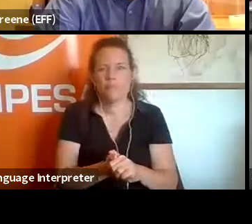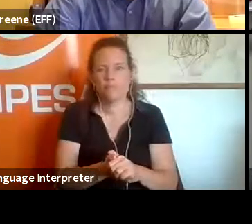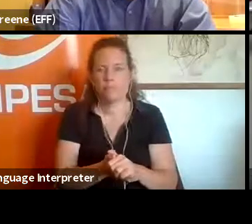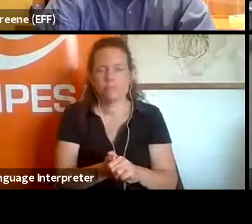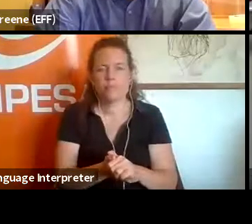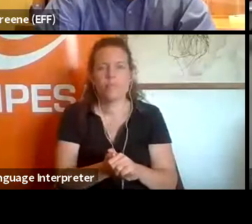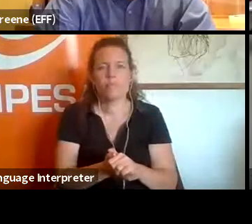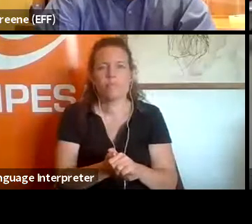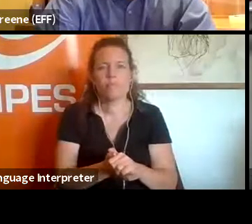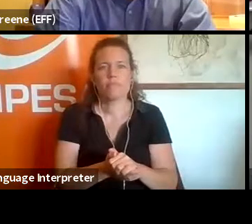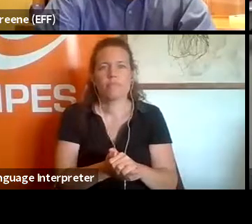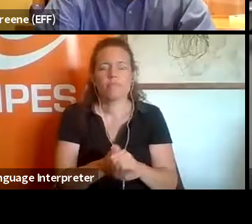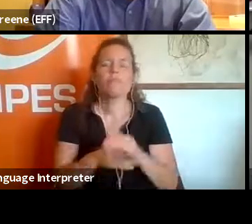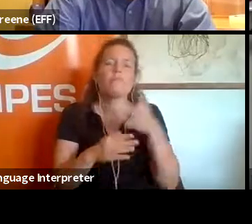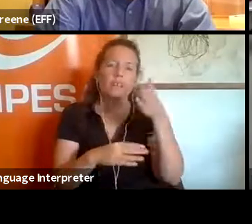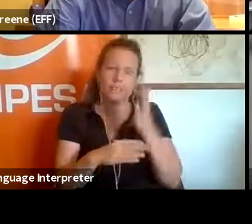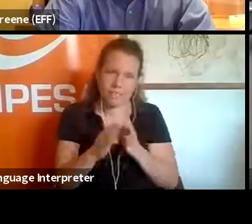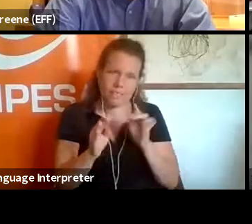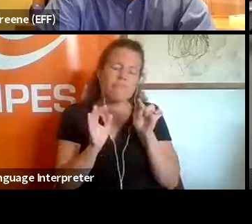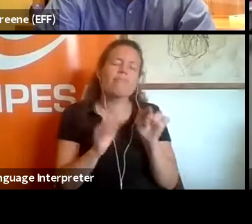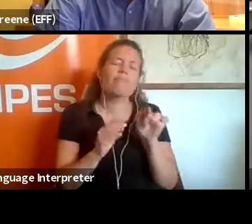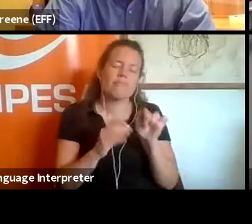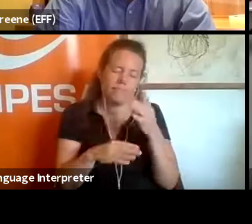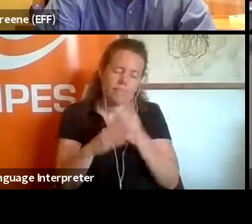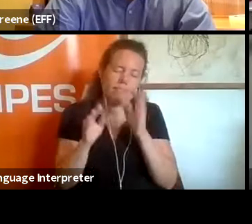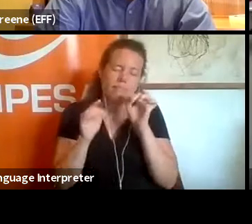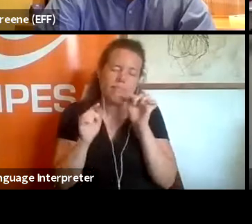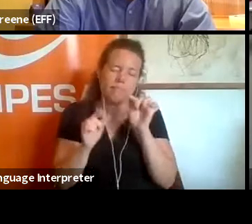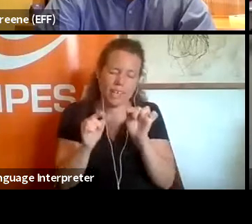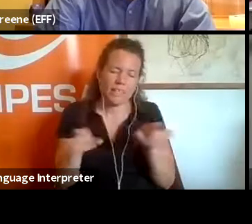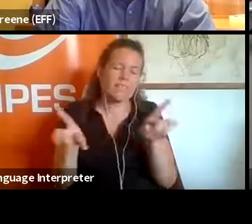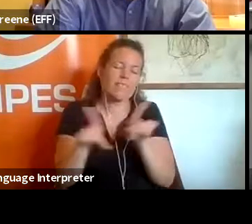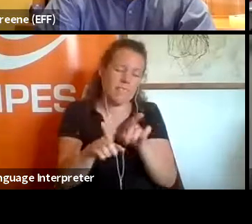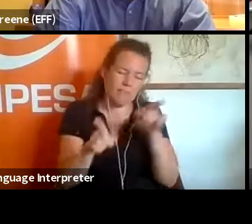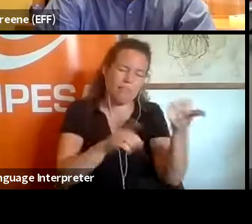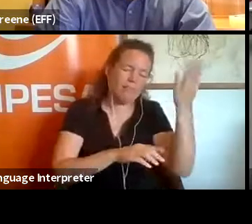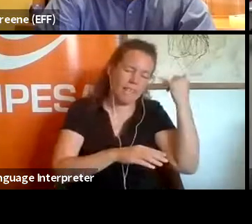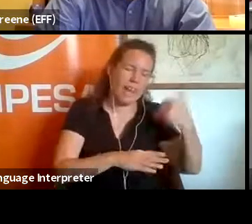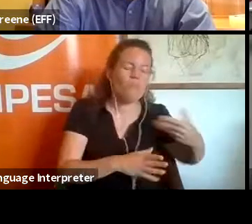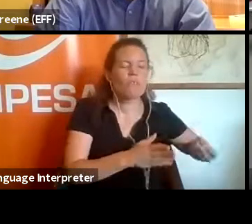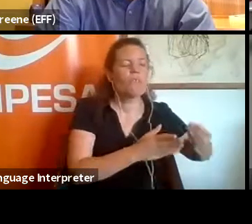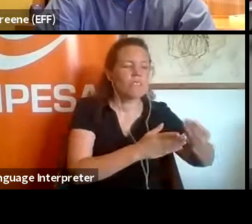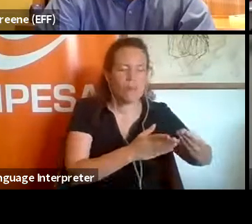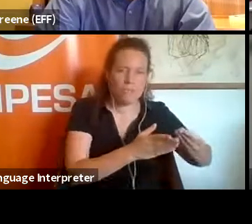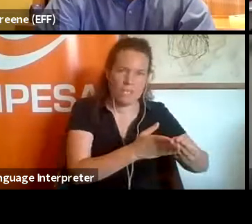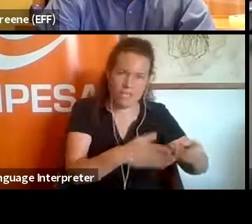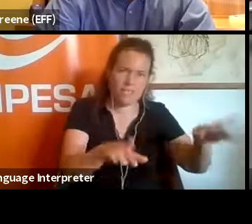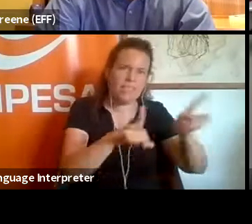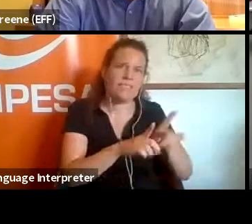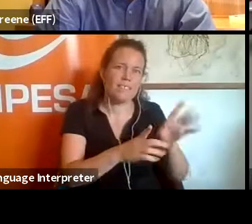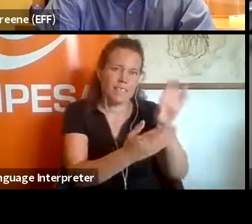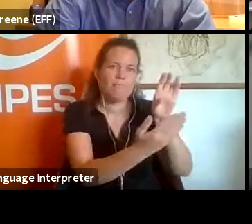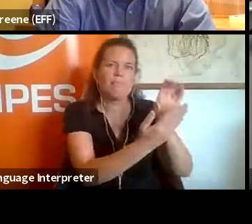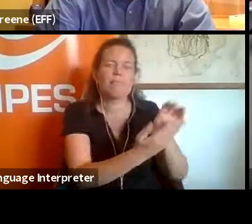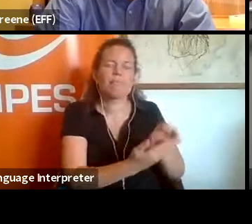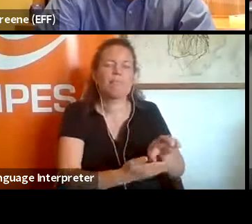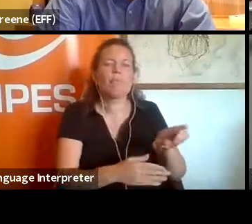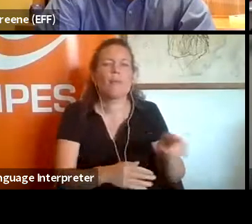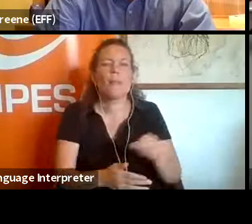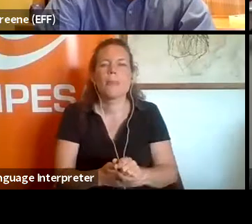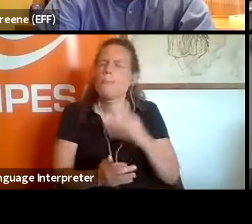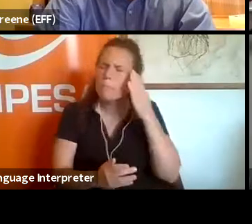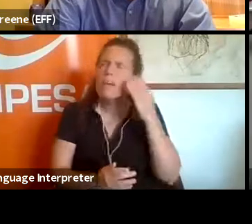also something that appeared in our submissions. Yeah, I think these were